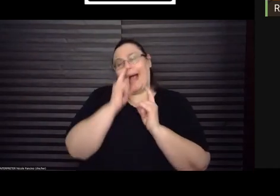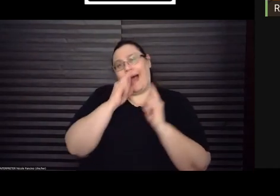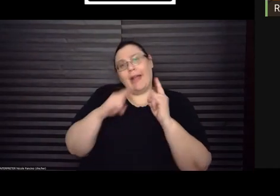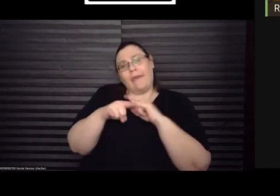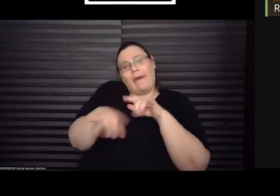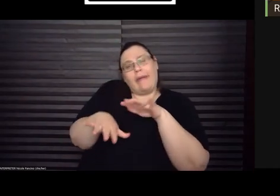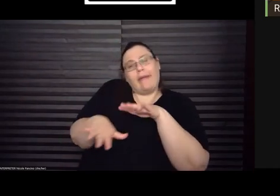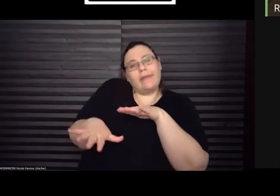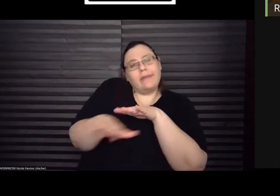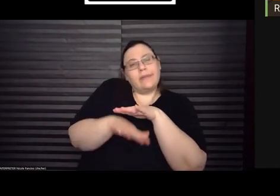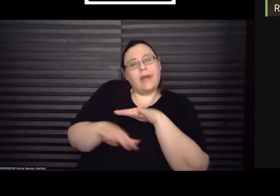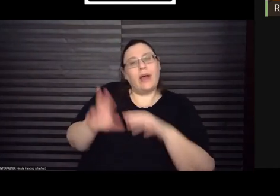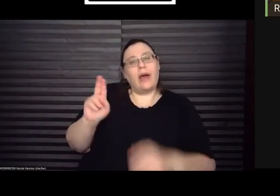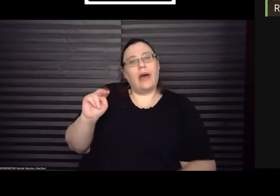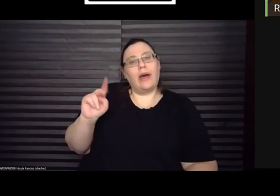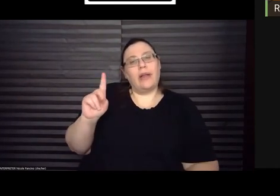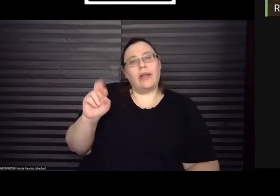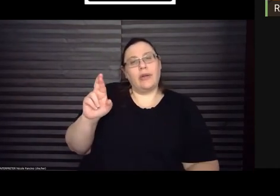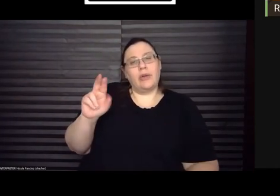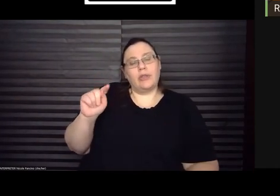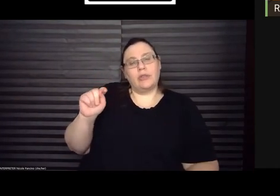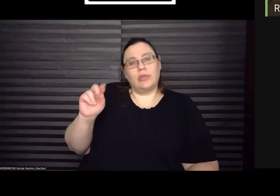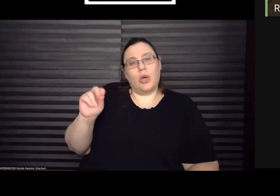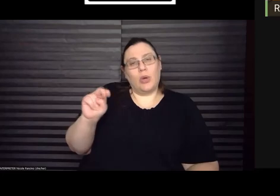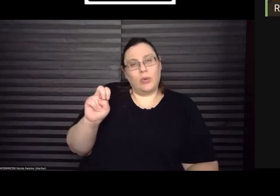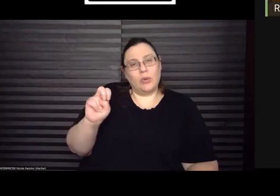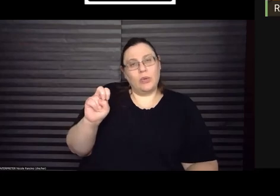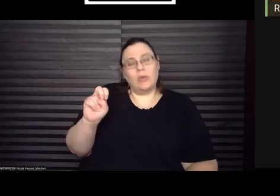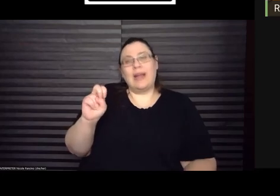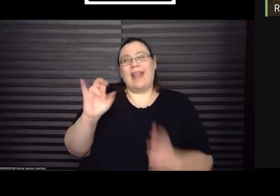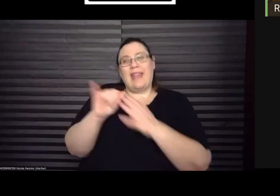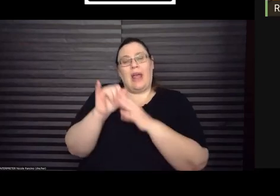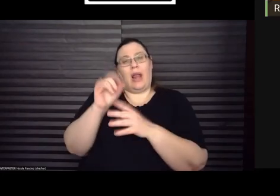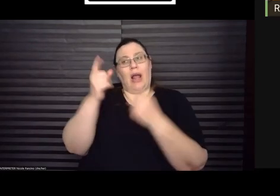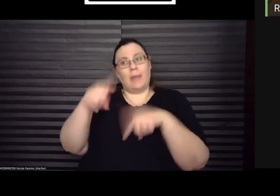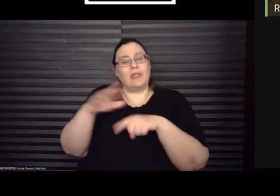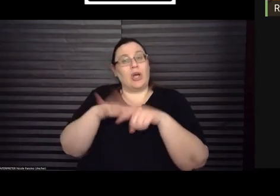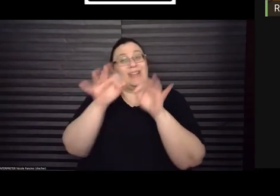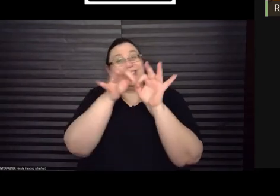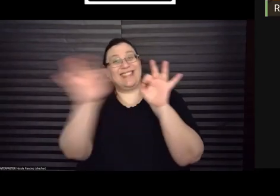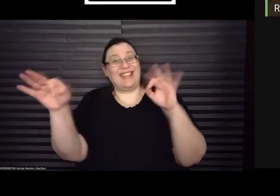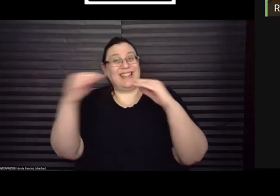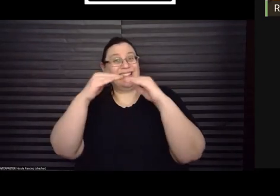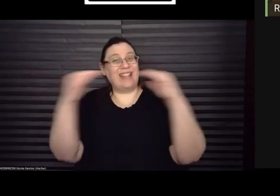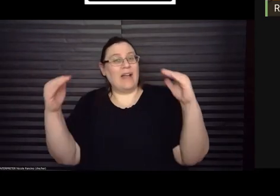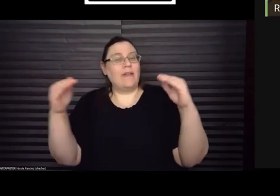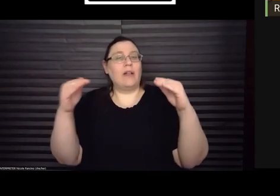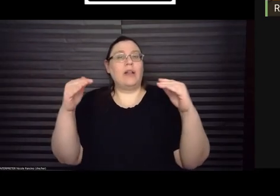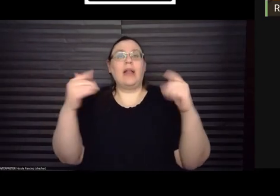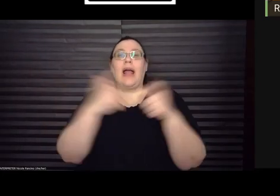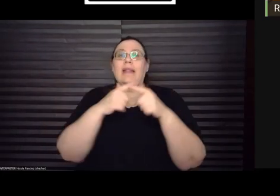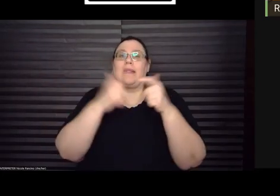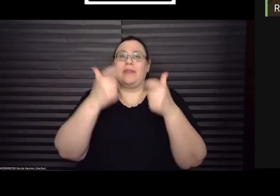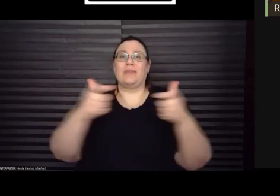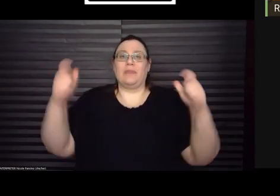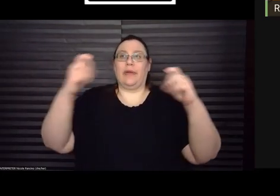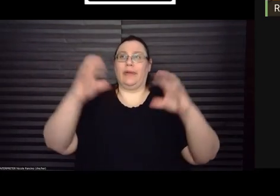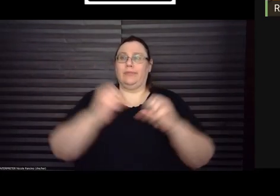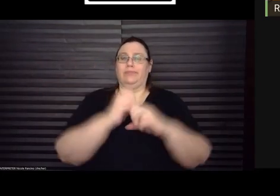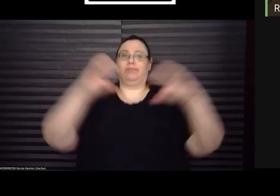ironic undertone. And that operates on the sentence level. And then there's a kind of larger